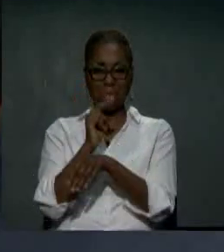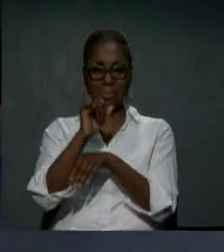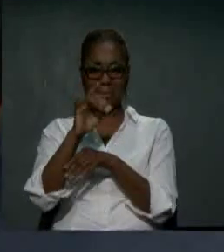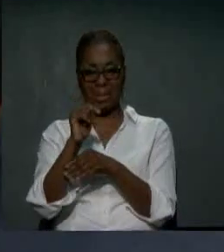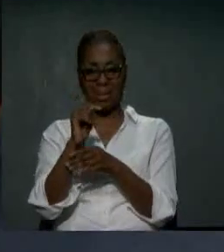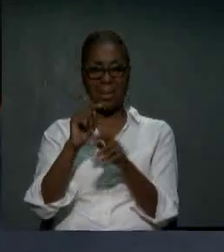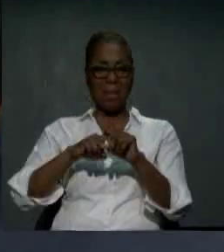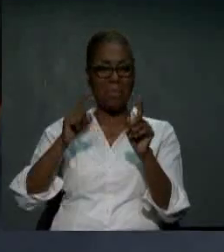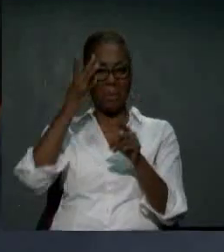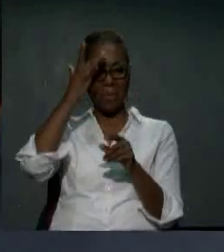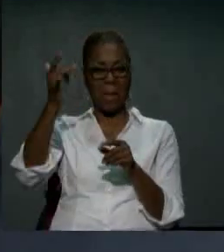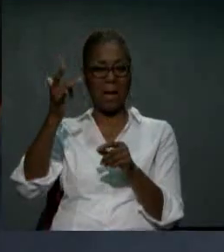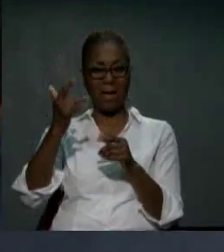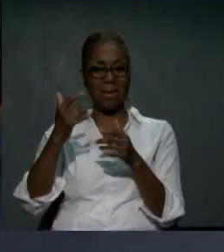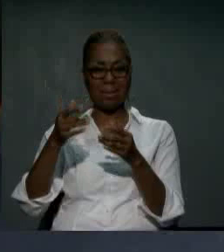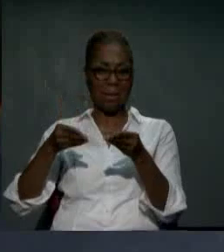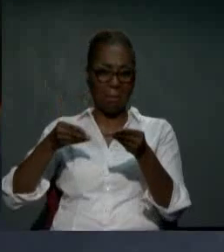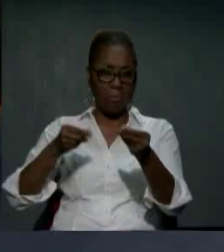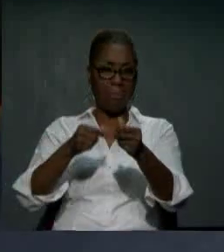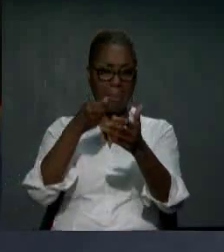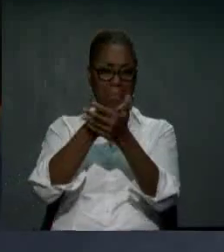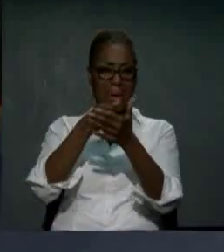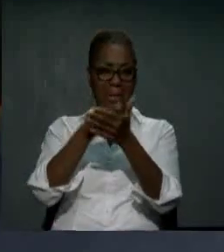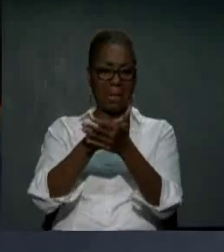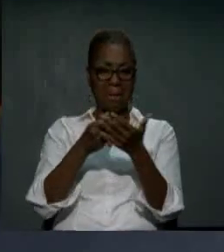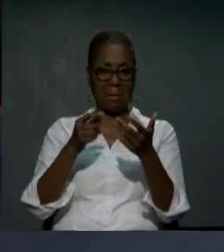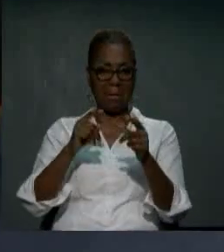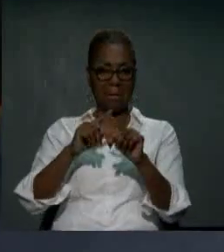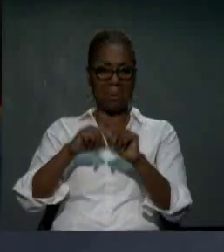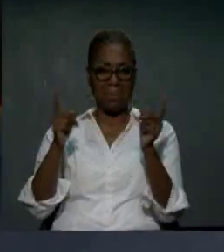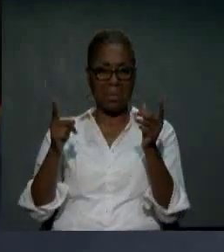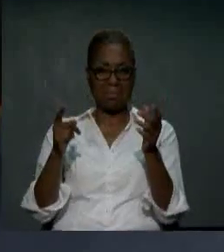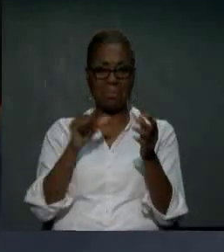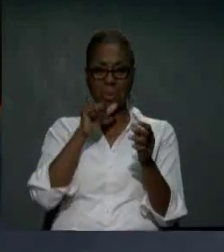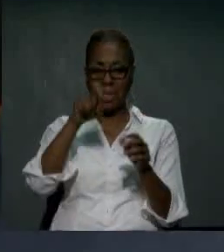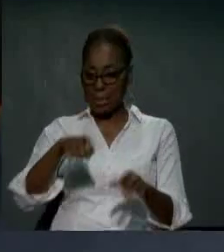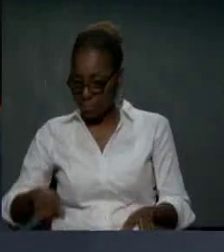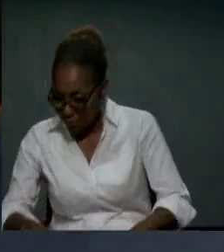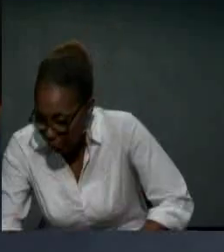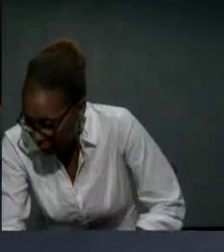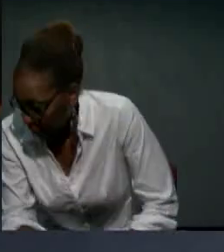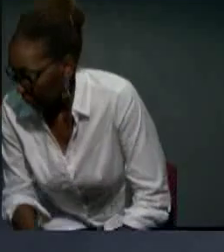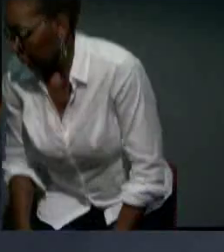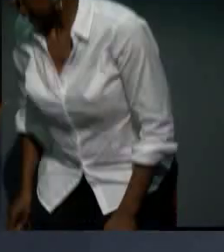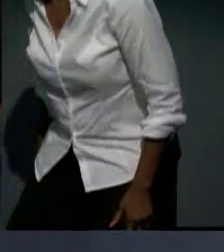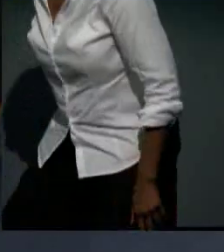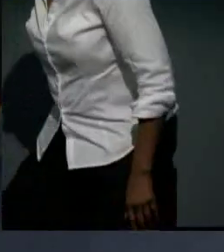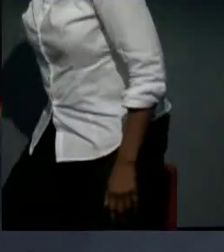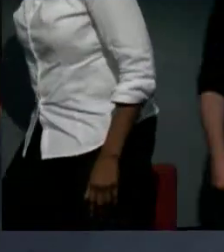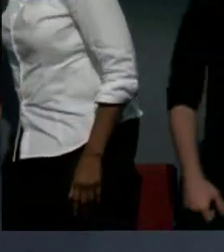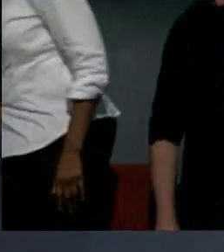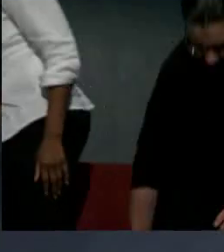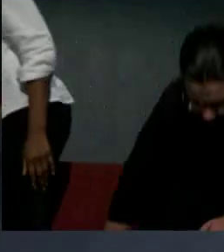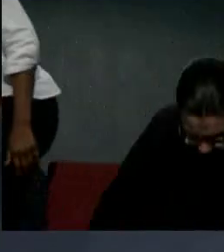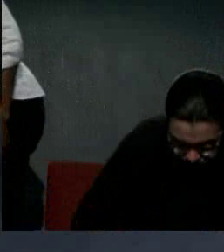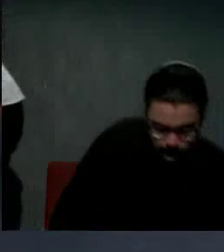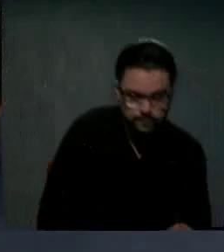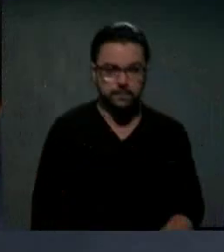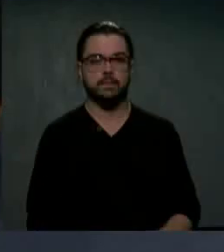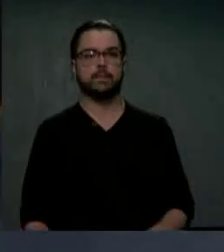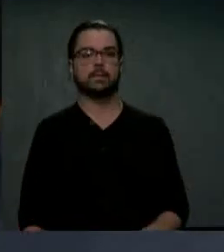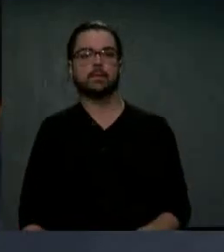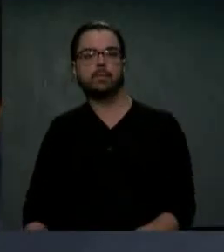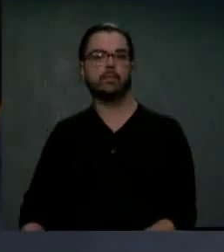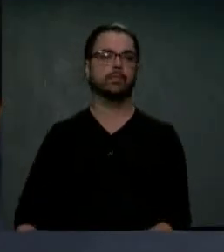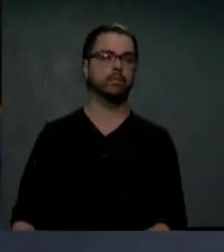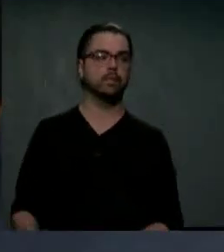it, but why just pour money out on the street when there's no need? And no, where it